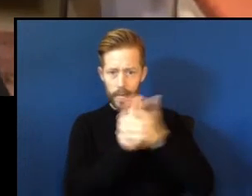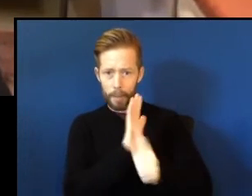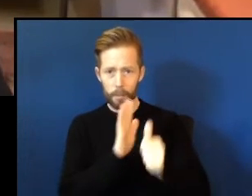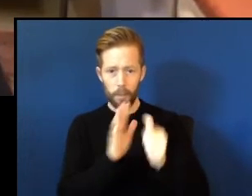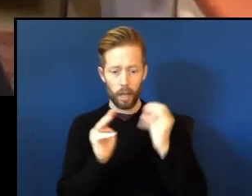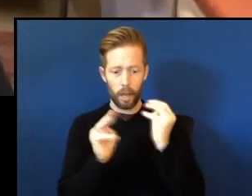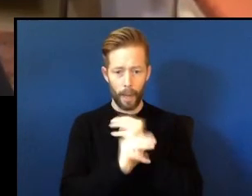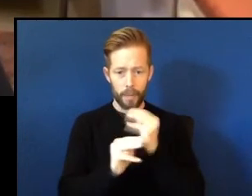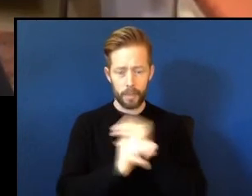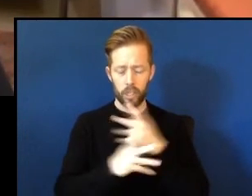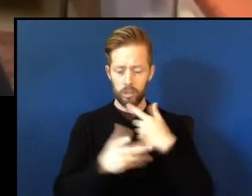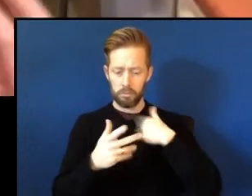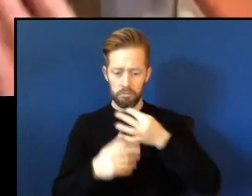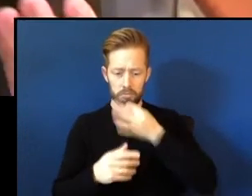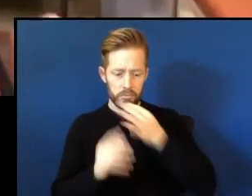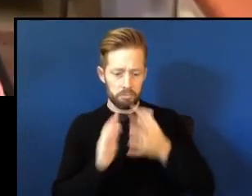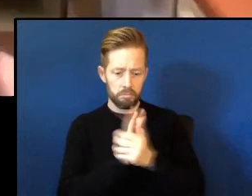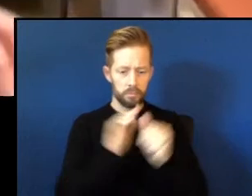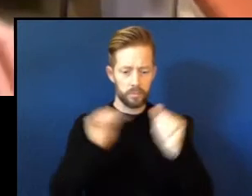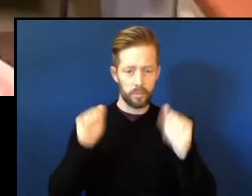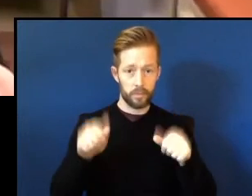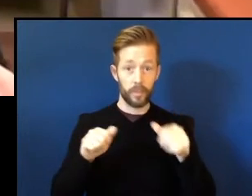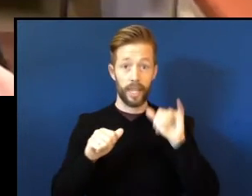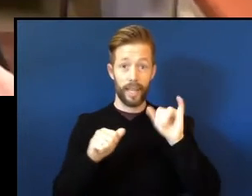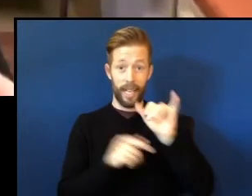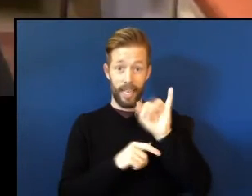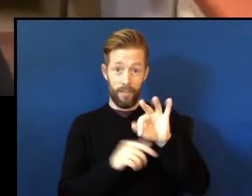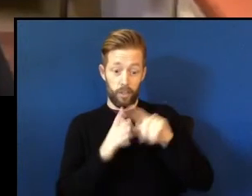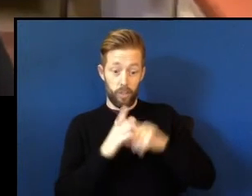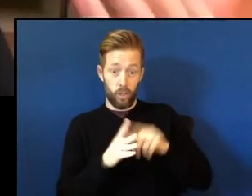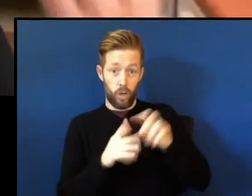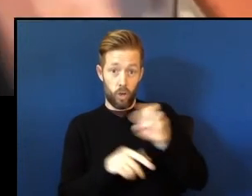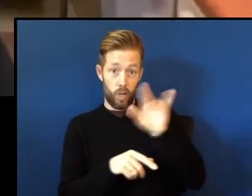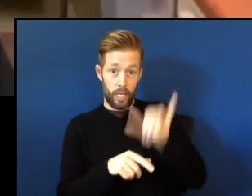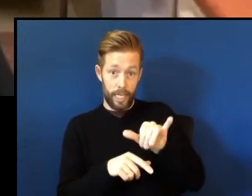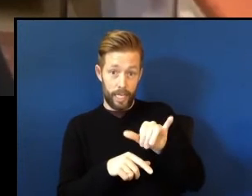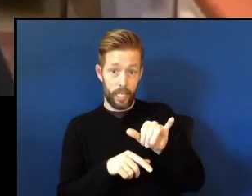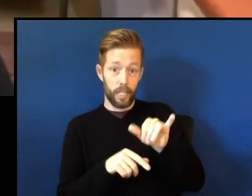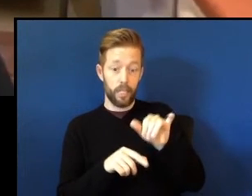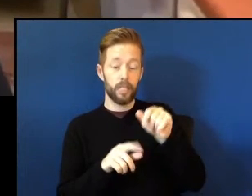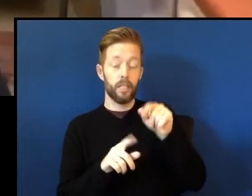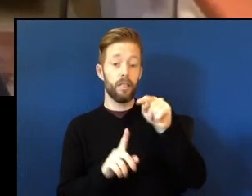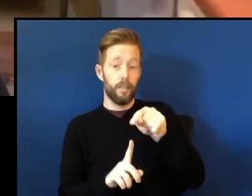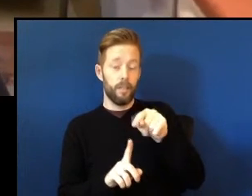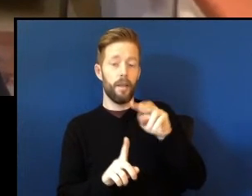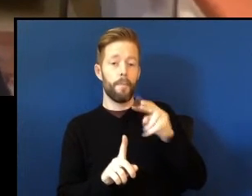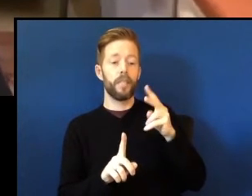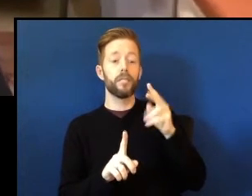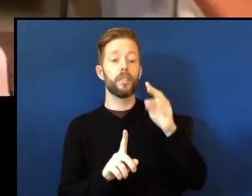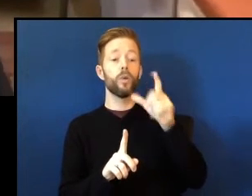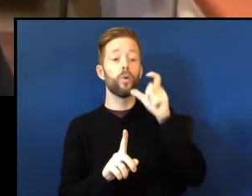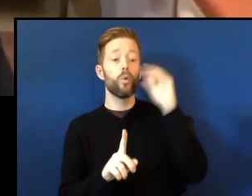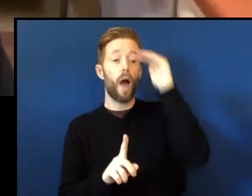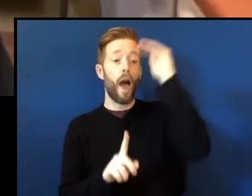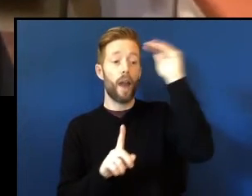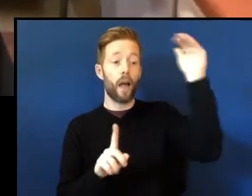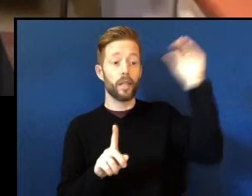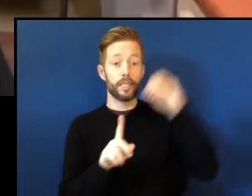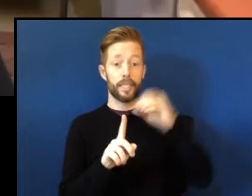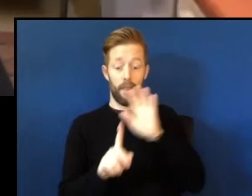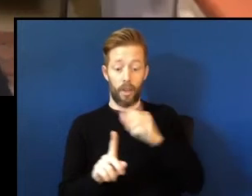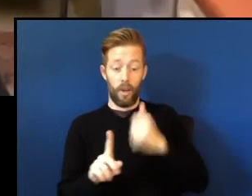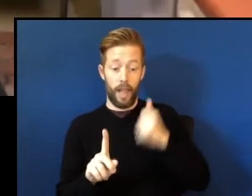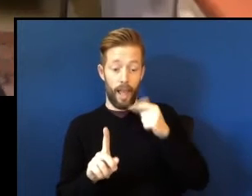it starts that early, then that's really critical then to support the grown-ups in these children's lives to, number one, be aware